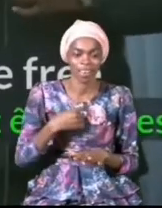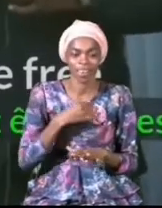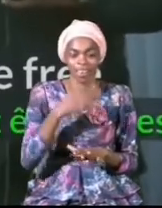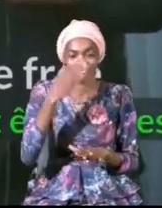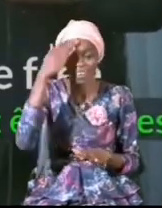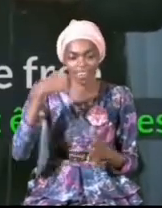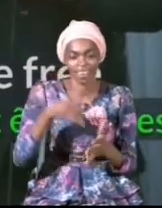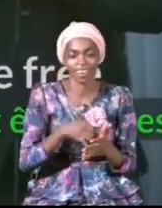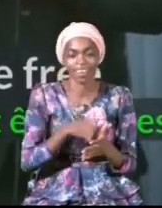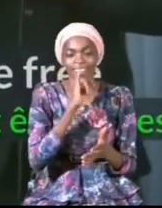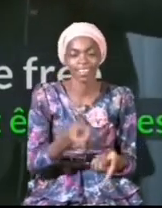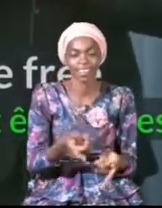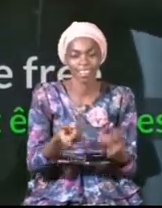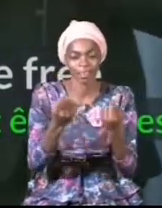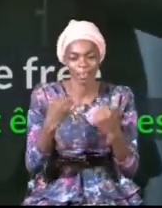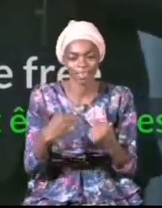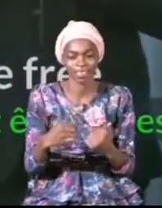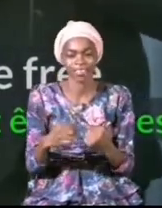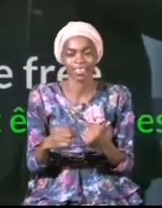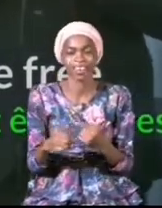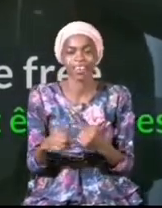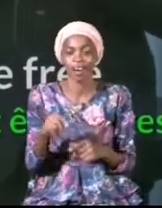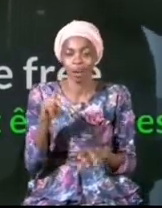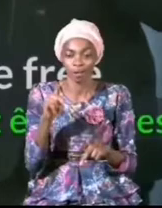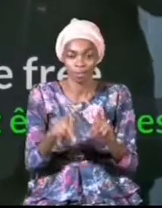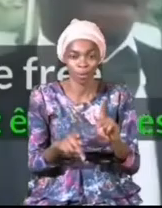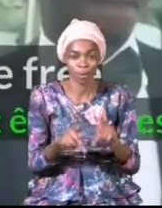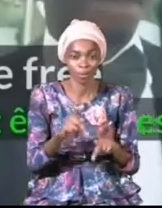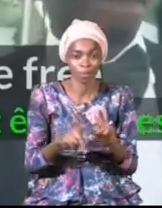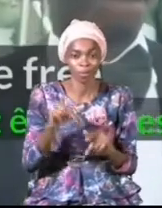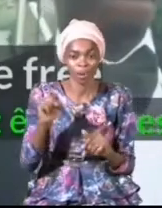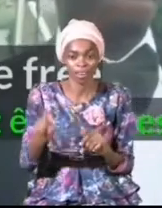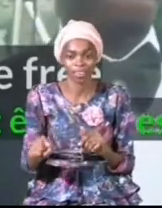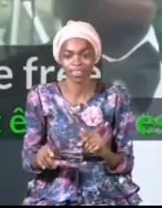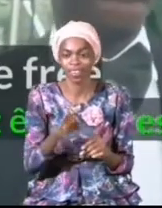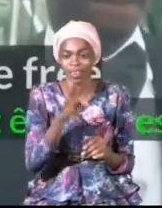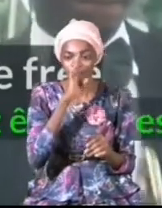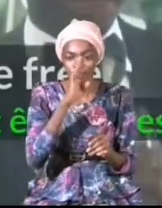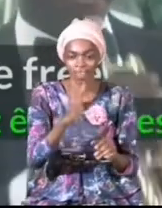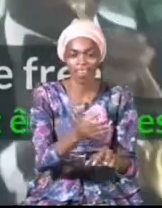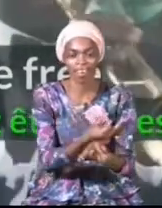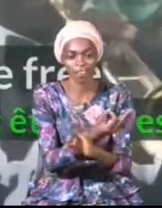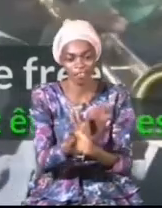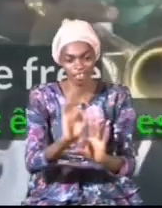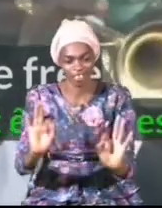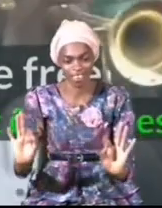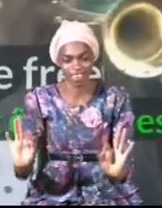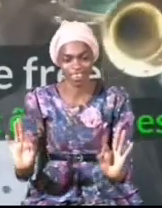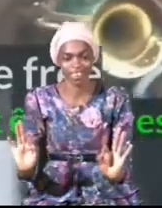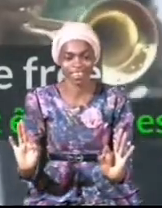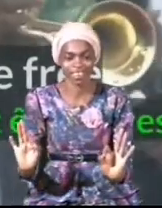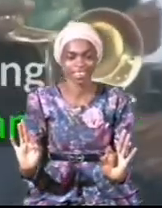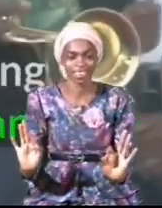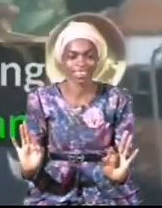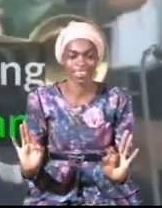know it's coming. People must be free.